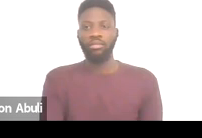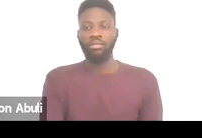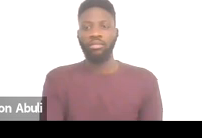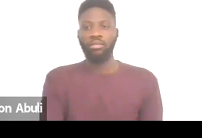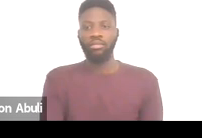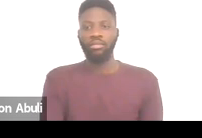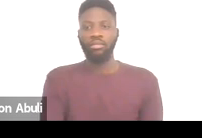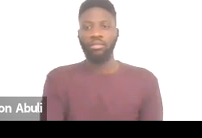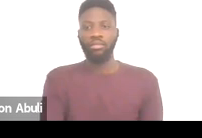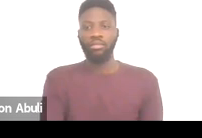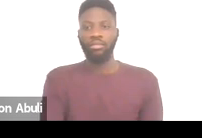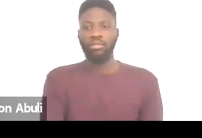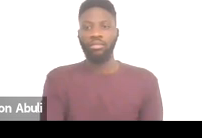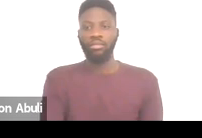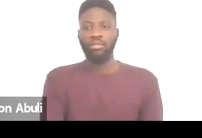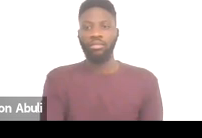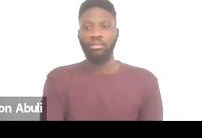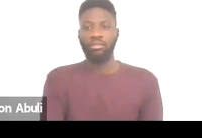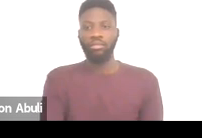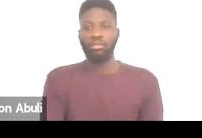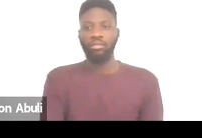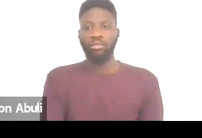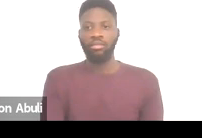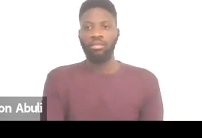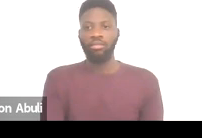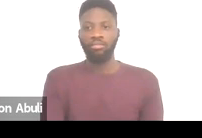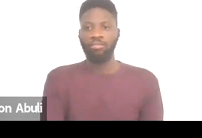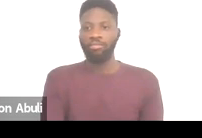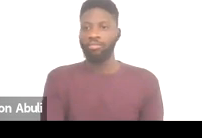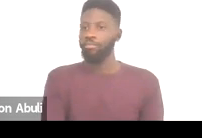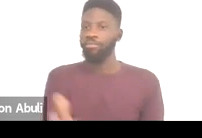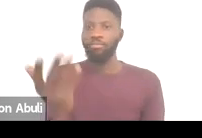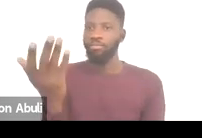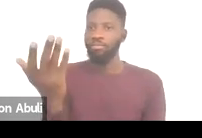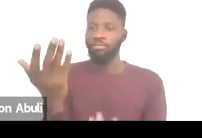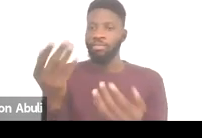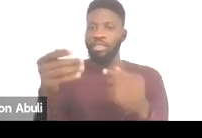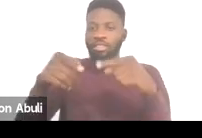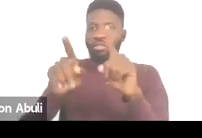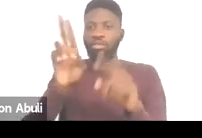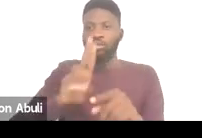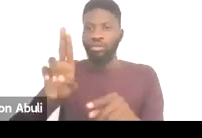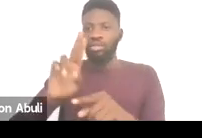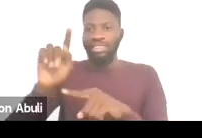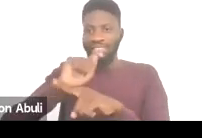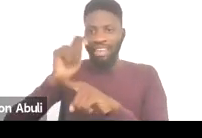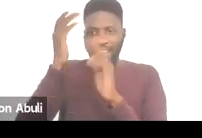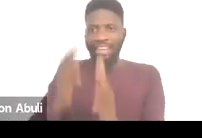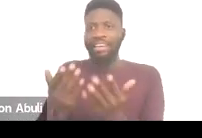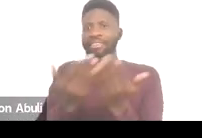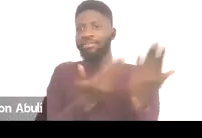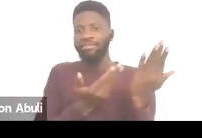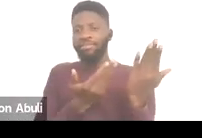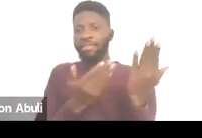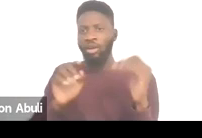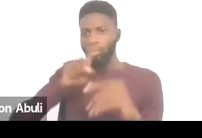Anyone that wants to go first? Are you guys taking advantage of a new trainer and you don't want to answer her